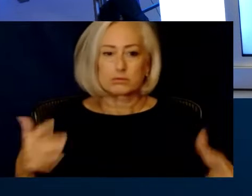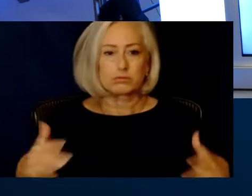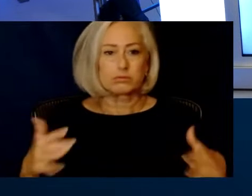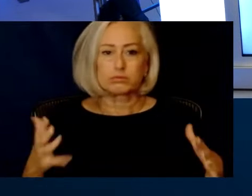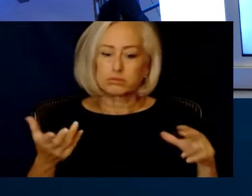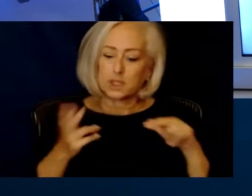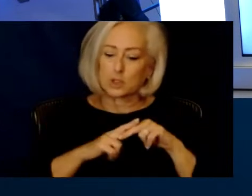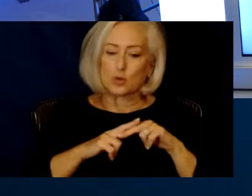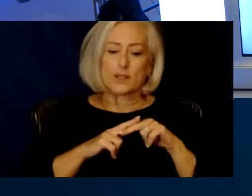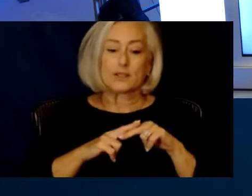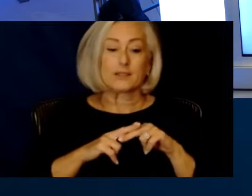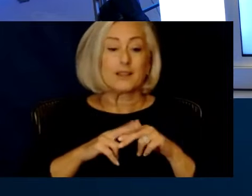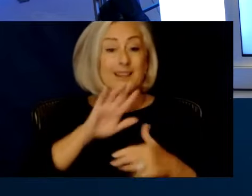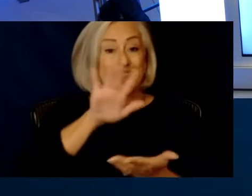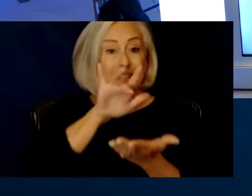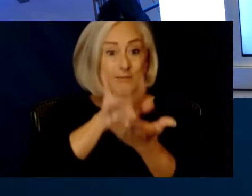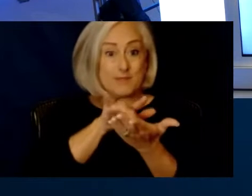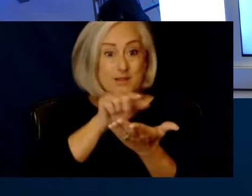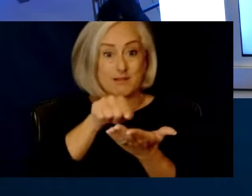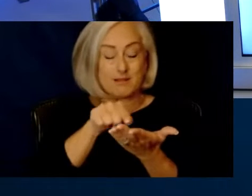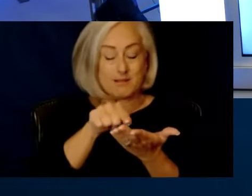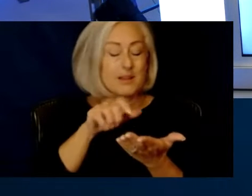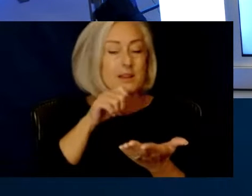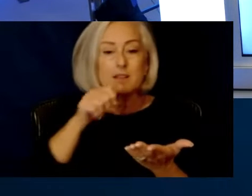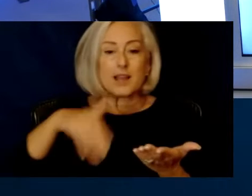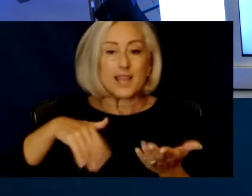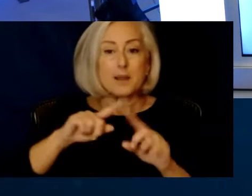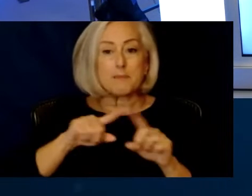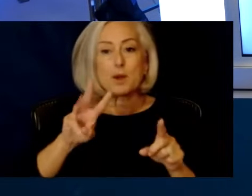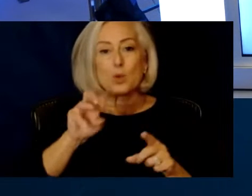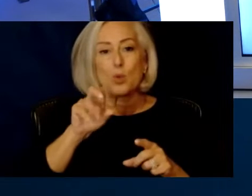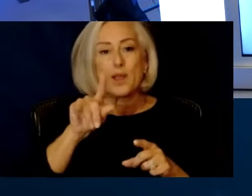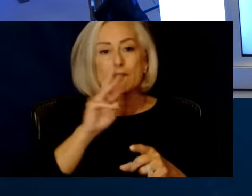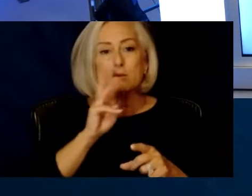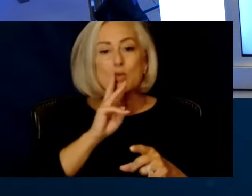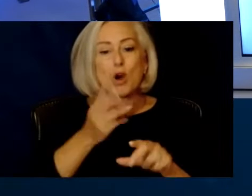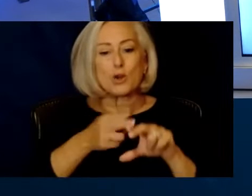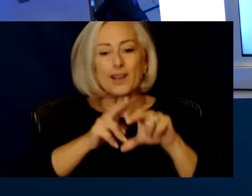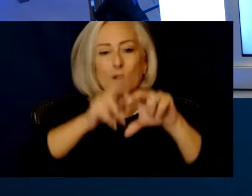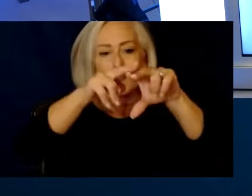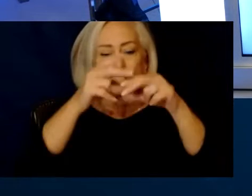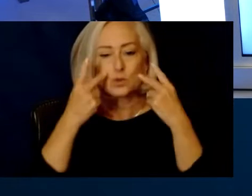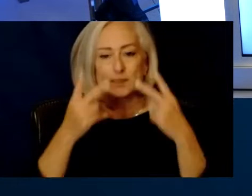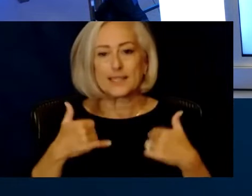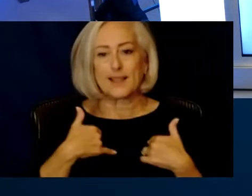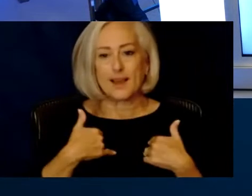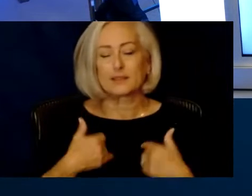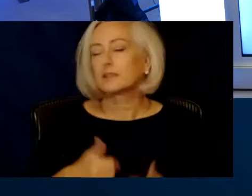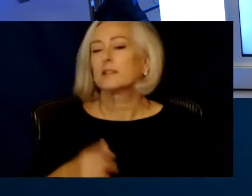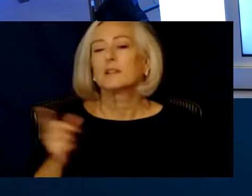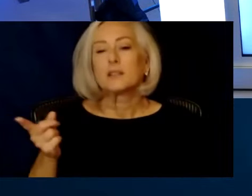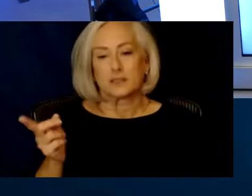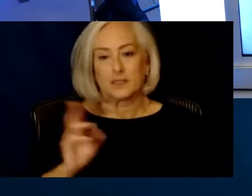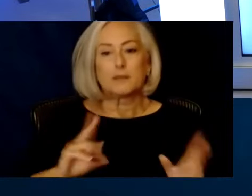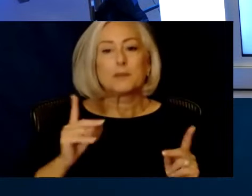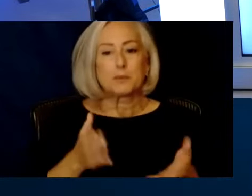the rise. Jess. So Taylor wants to know, we've talked about the possibility, people have been asking, is there a possibility that the mask mandates may